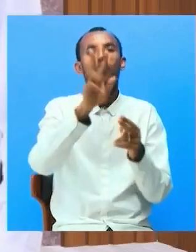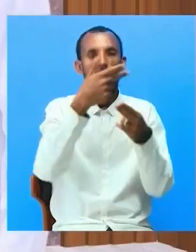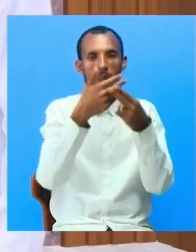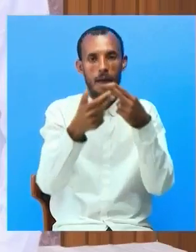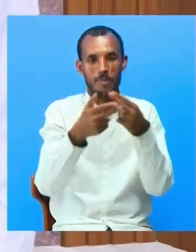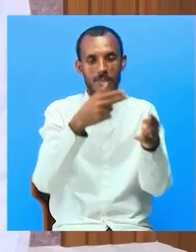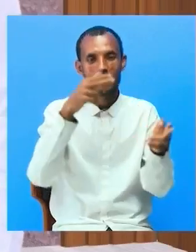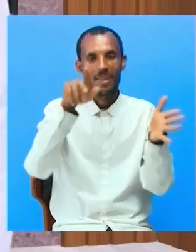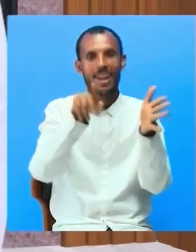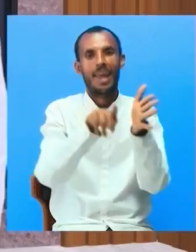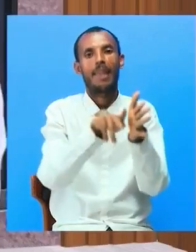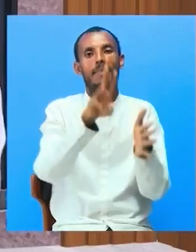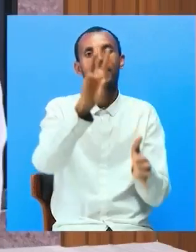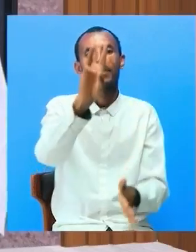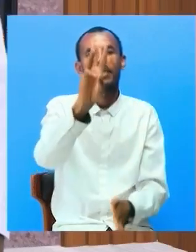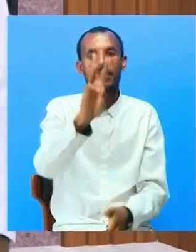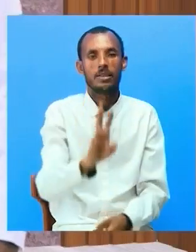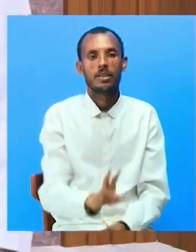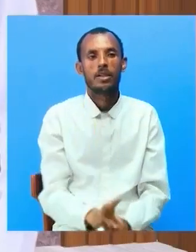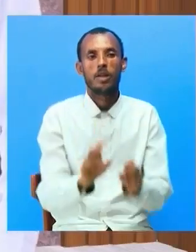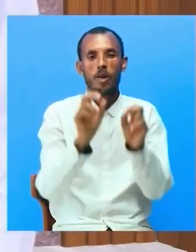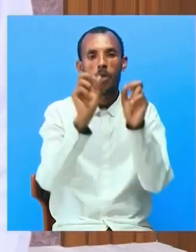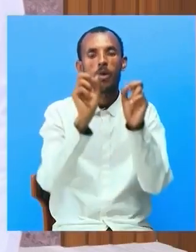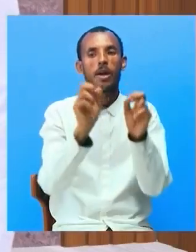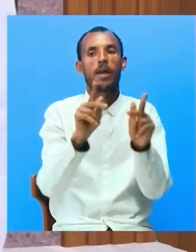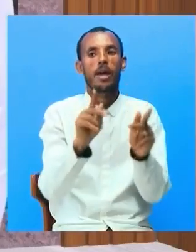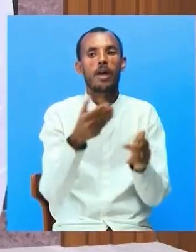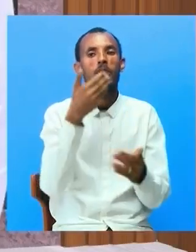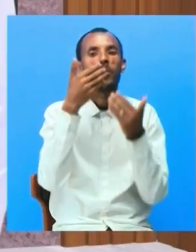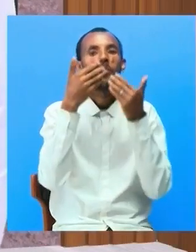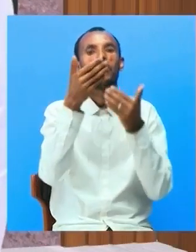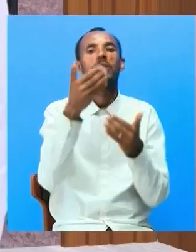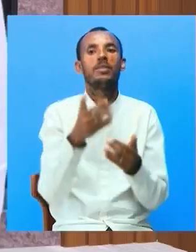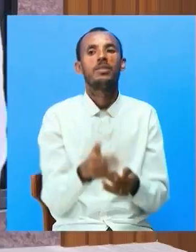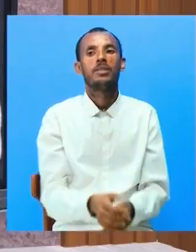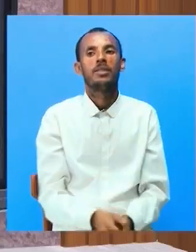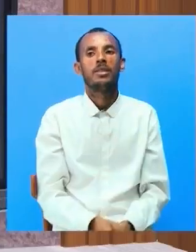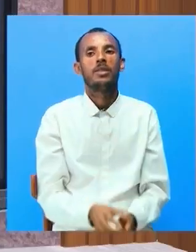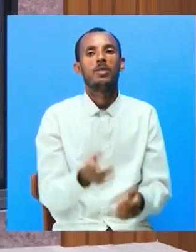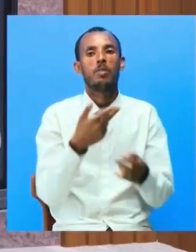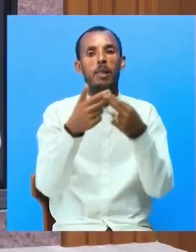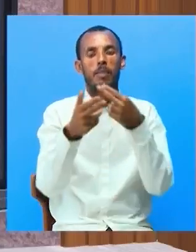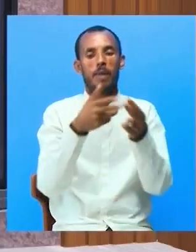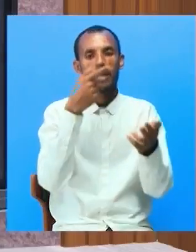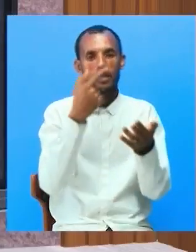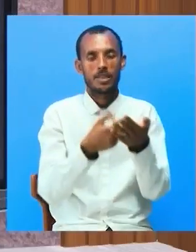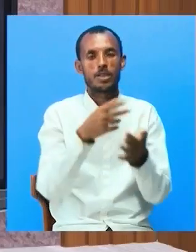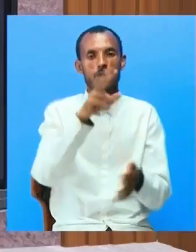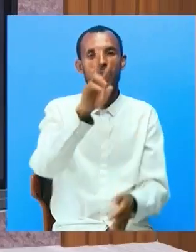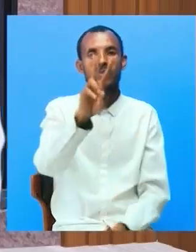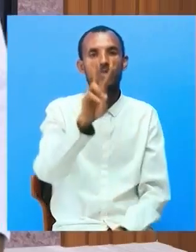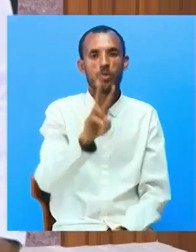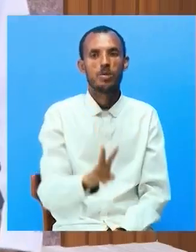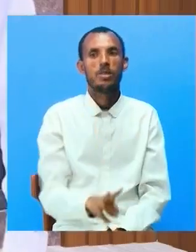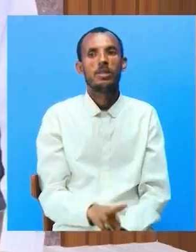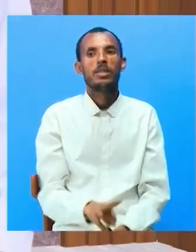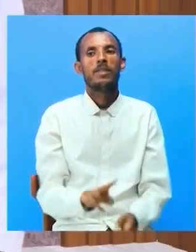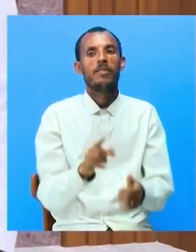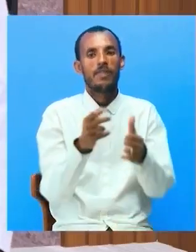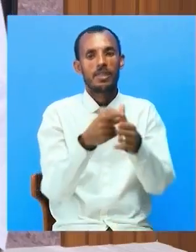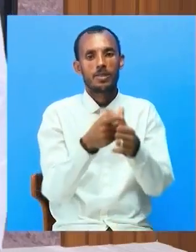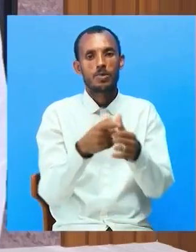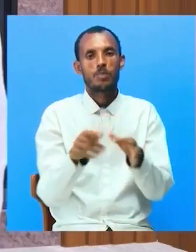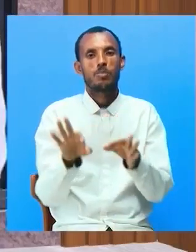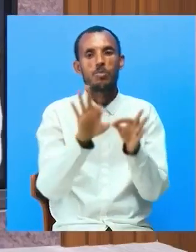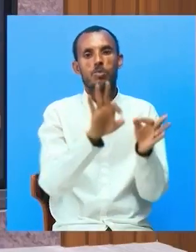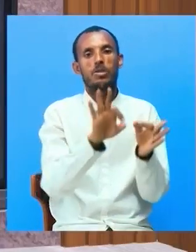negative 6. Okay, good. To multiply these two, first let's determine the sign. As we